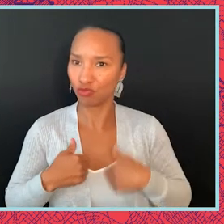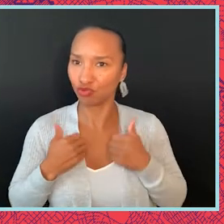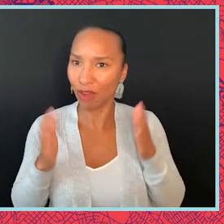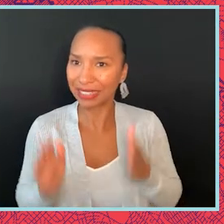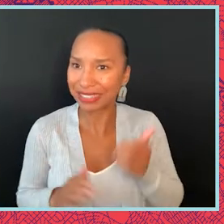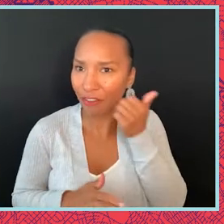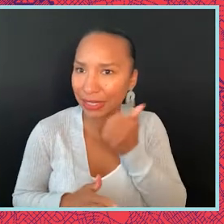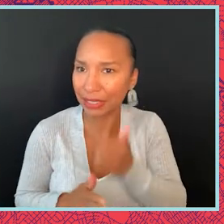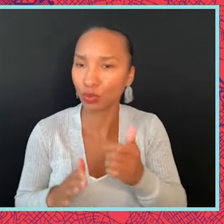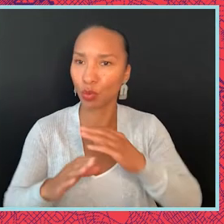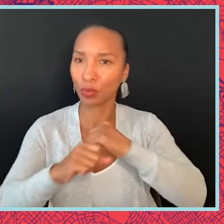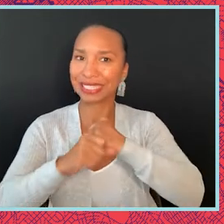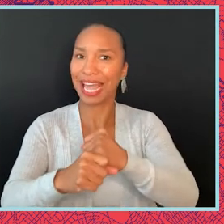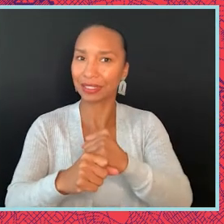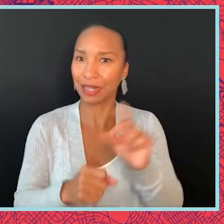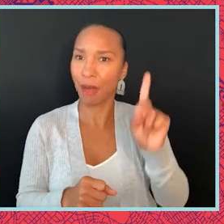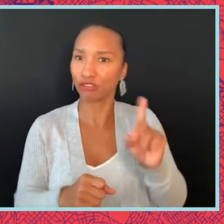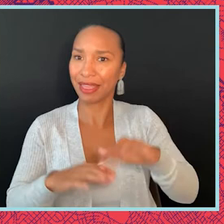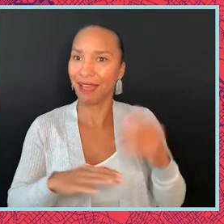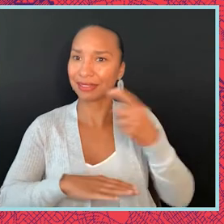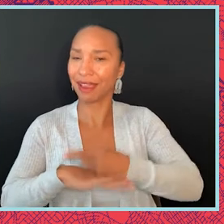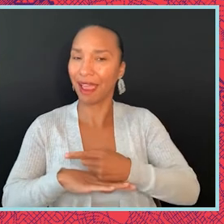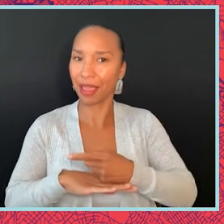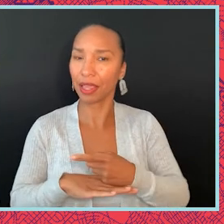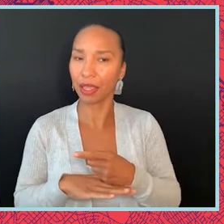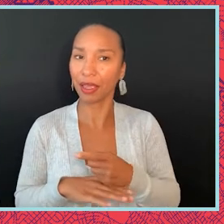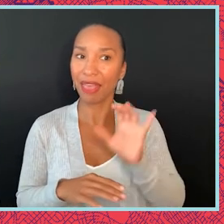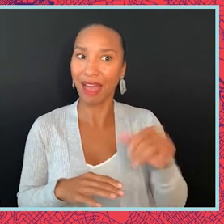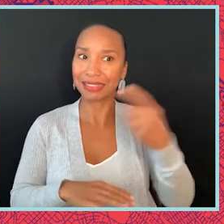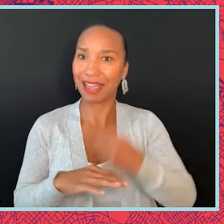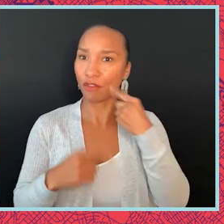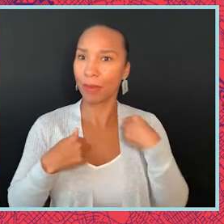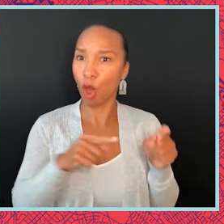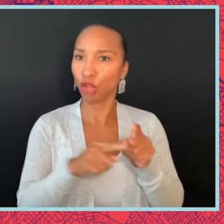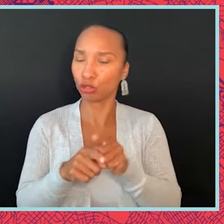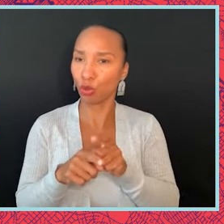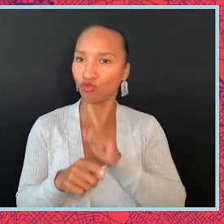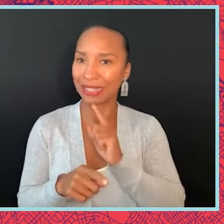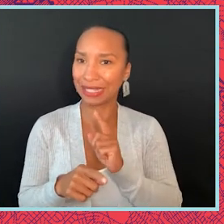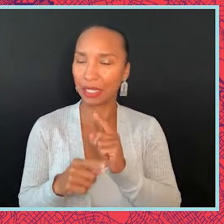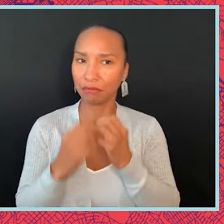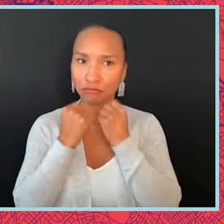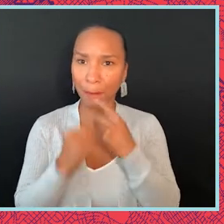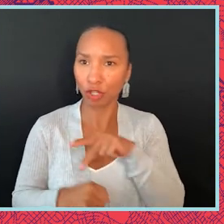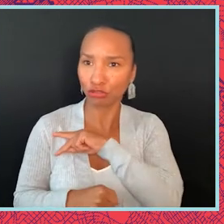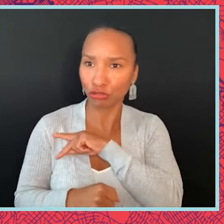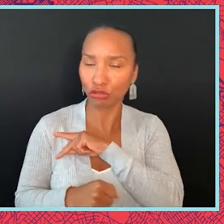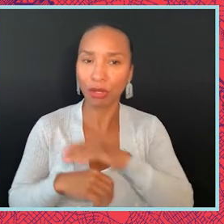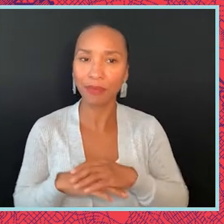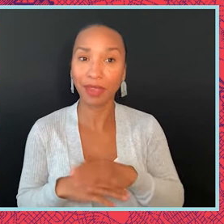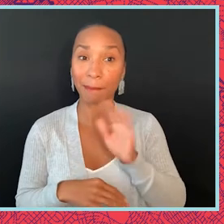residents to protect democracy on that day. And that day for me was also personal.